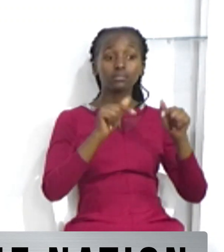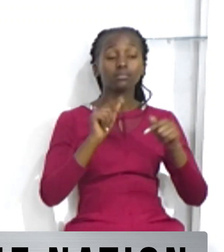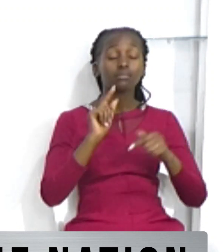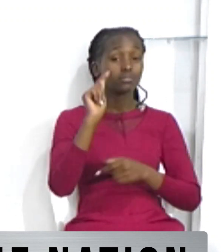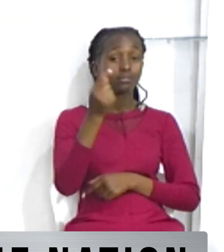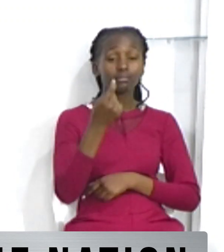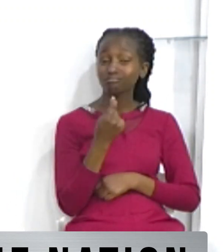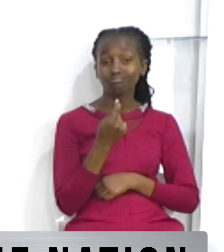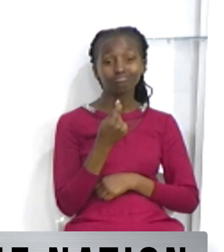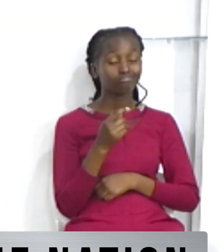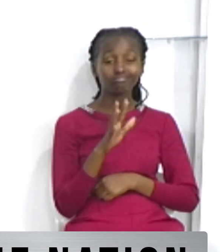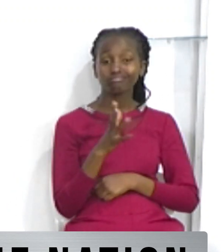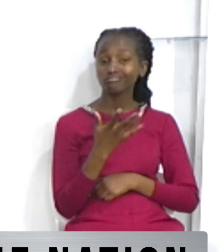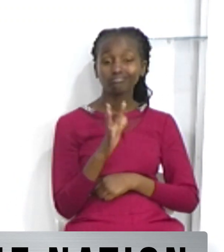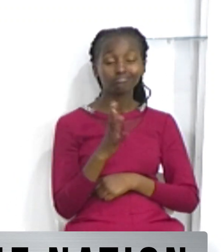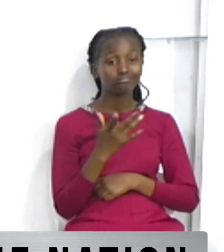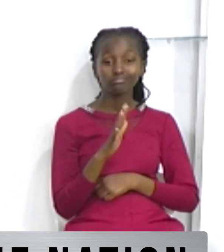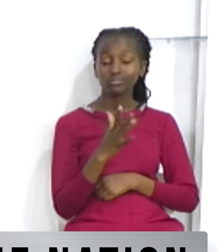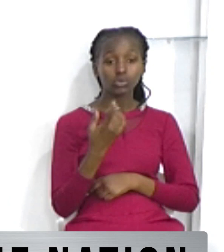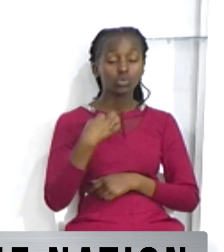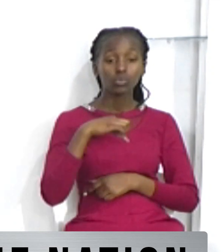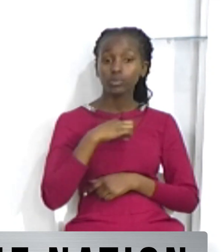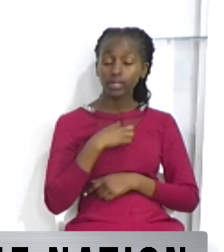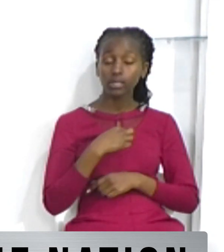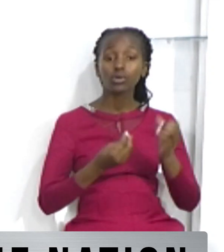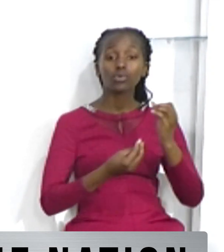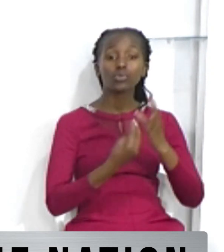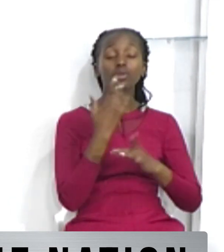instance, we grow tea,